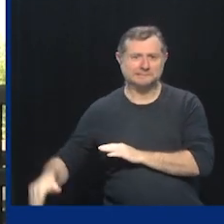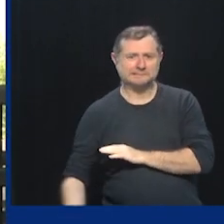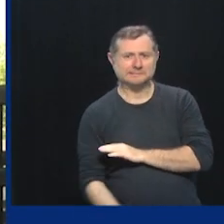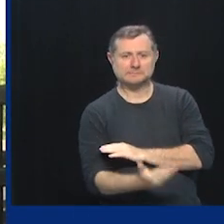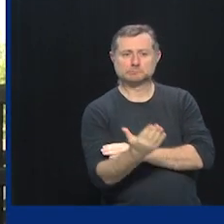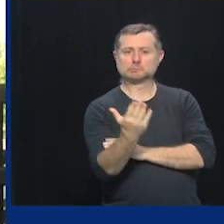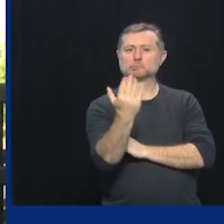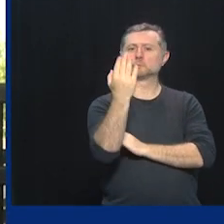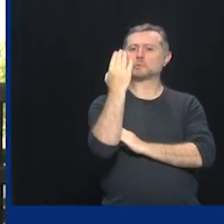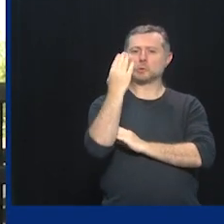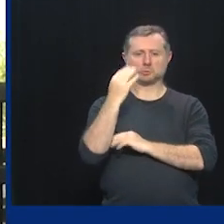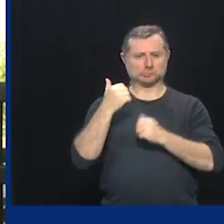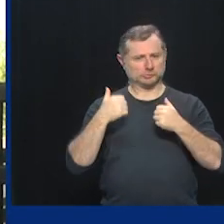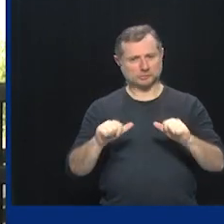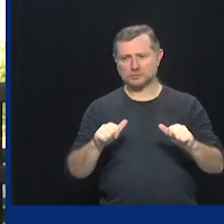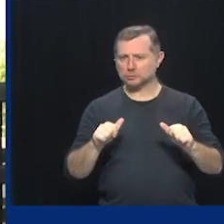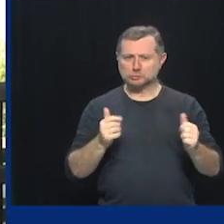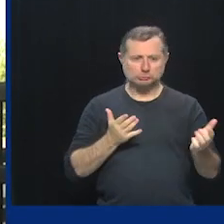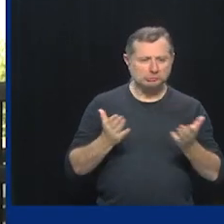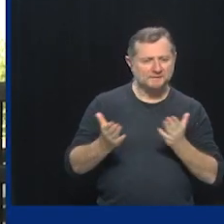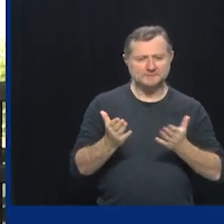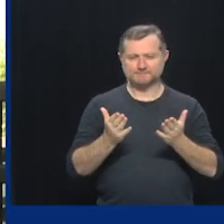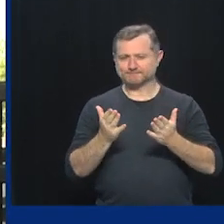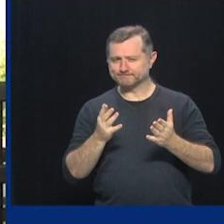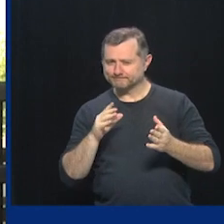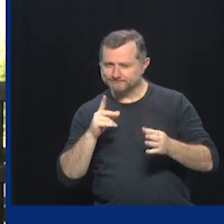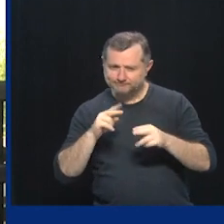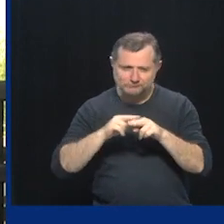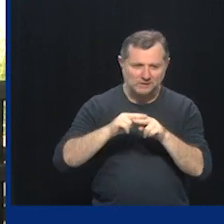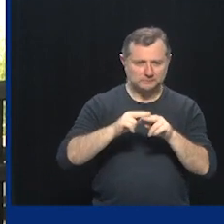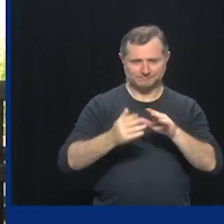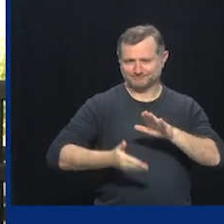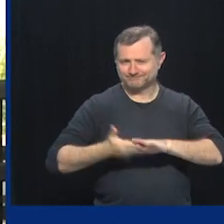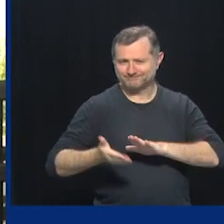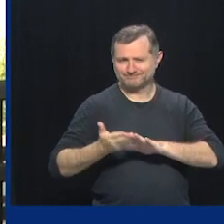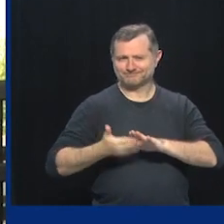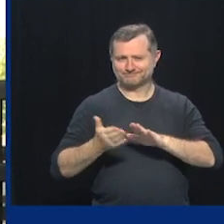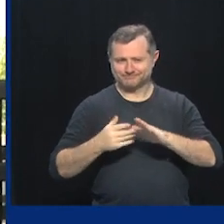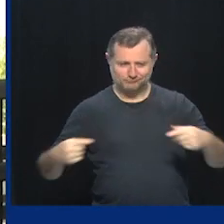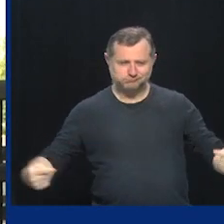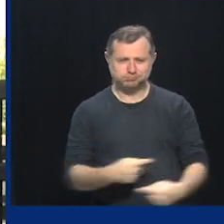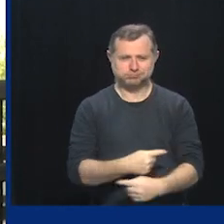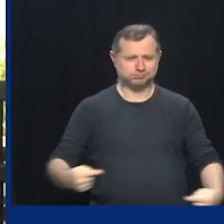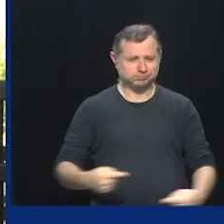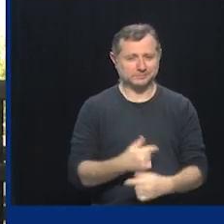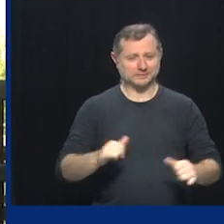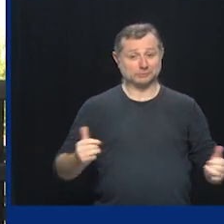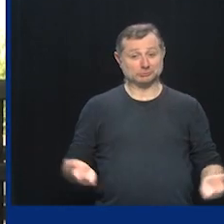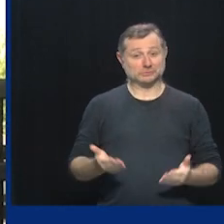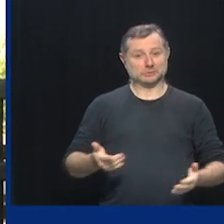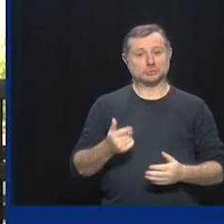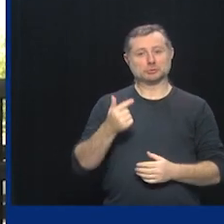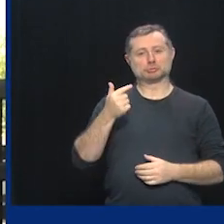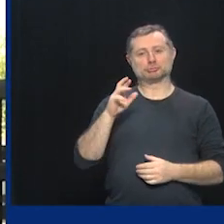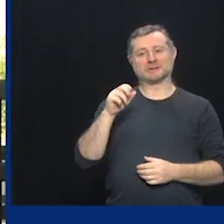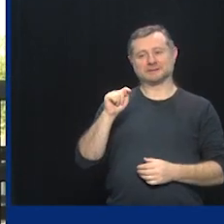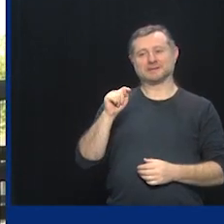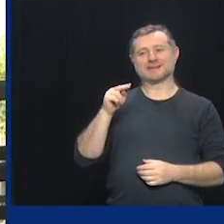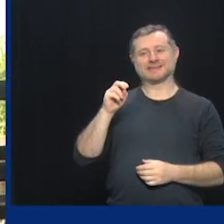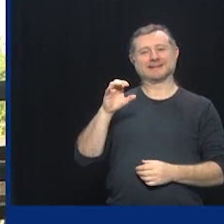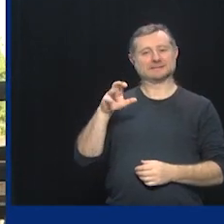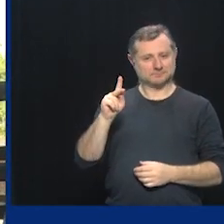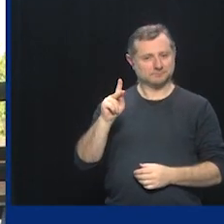restore service here on Long Island in Nassau County here in the Great Neck Station. The Port Washington line has been